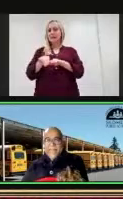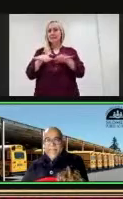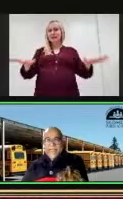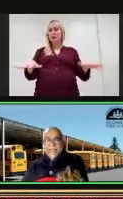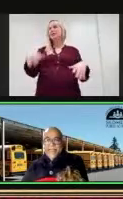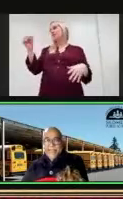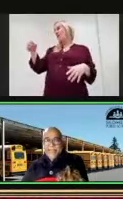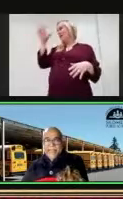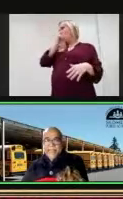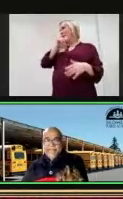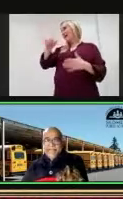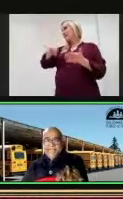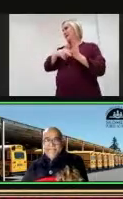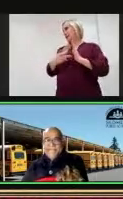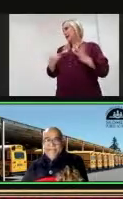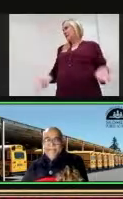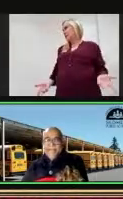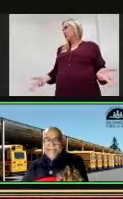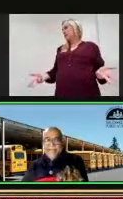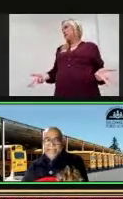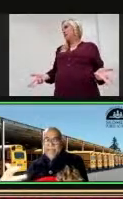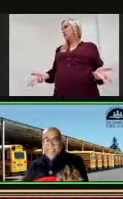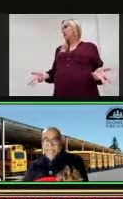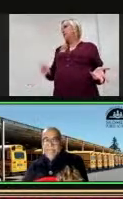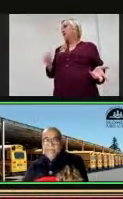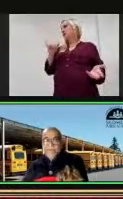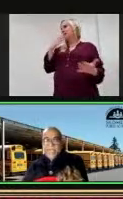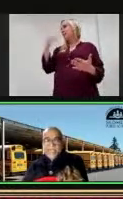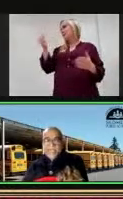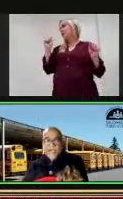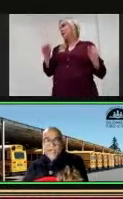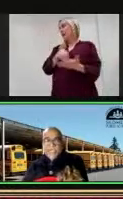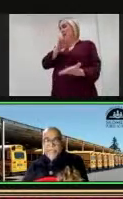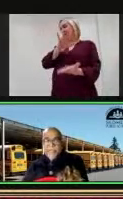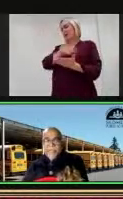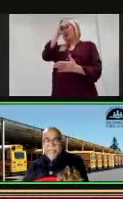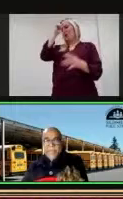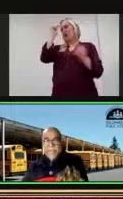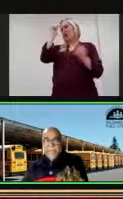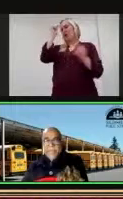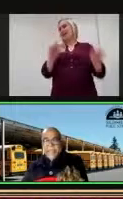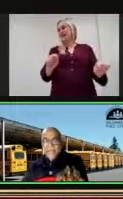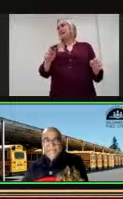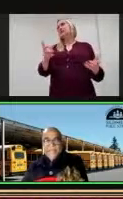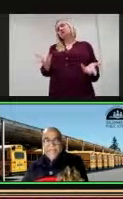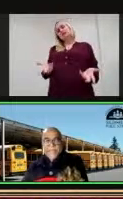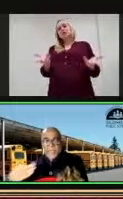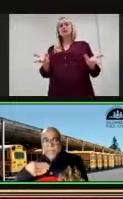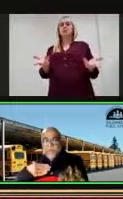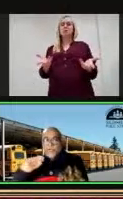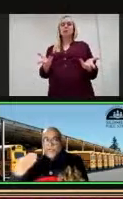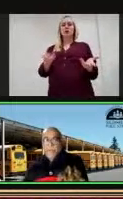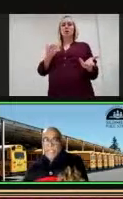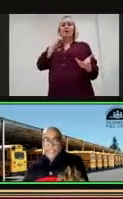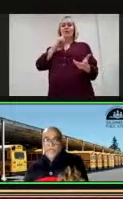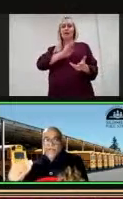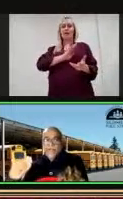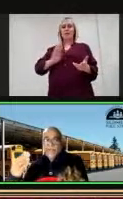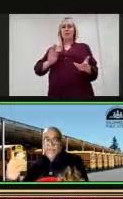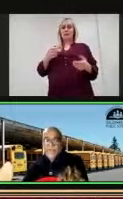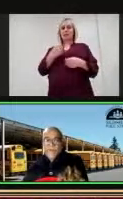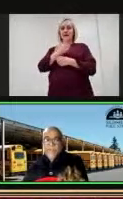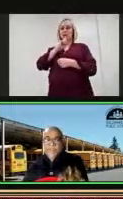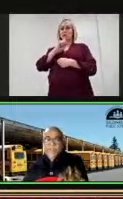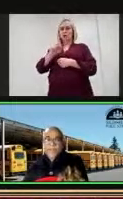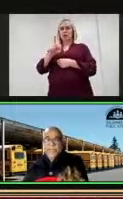that's the intent. I mean, that's the best we can put it in this document. Ultimately, it's for the board to make sure